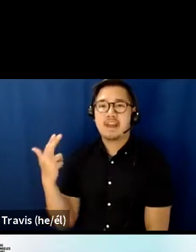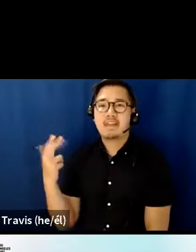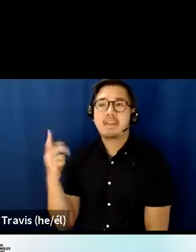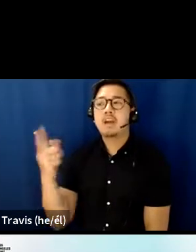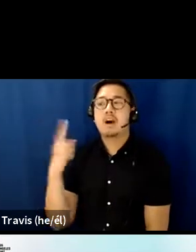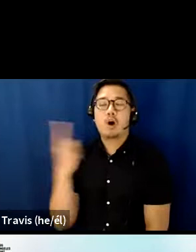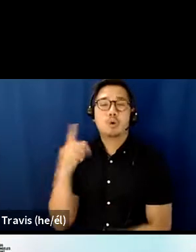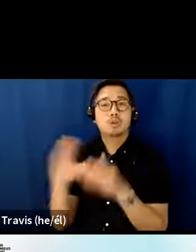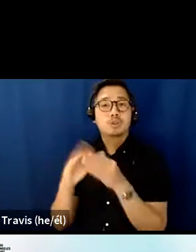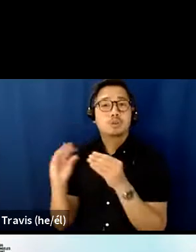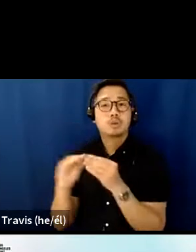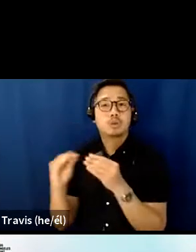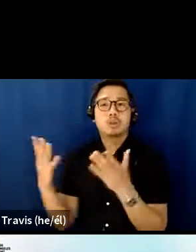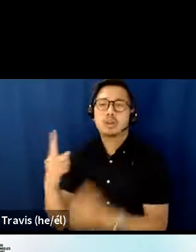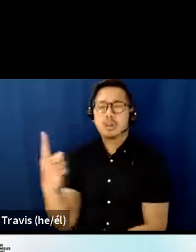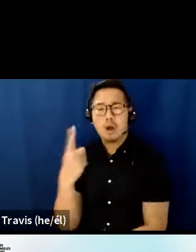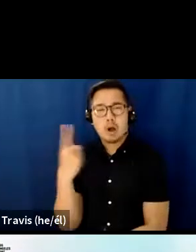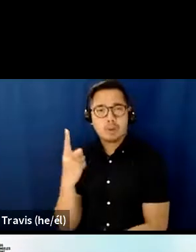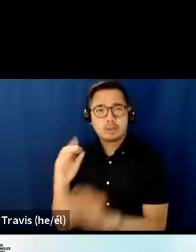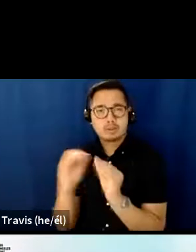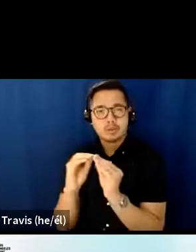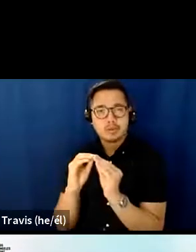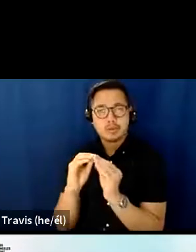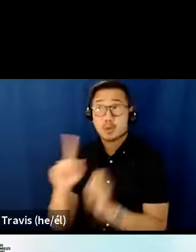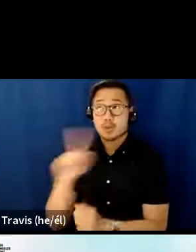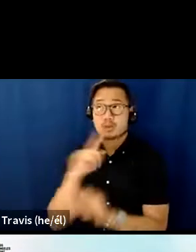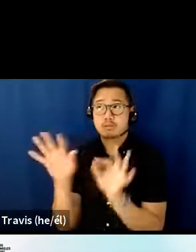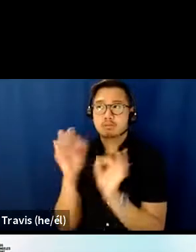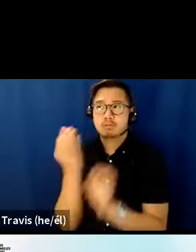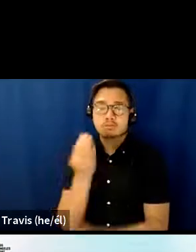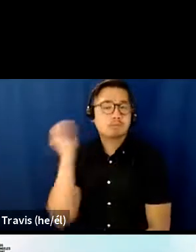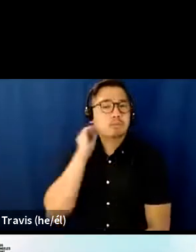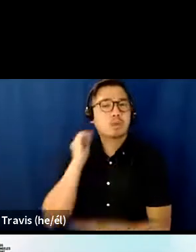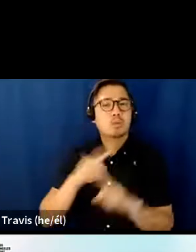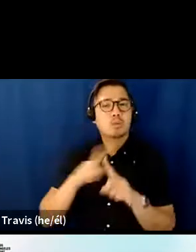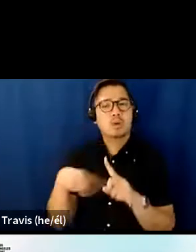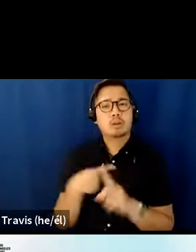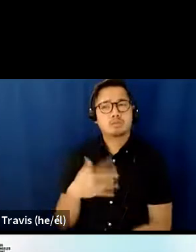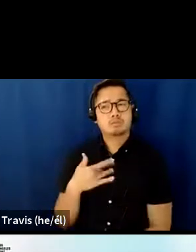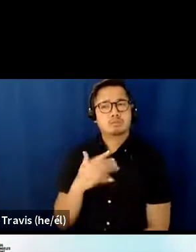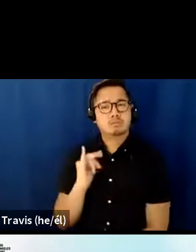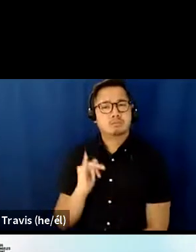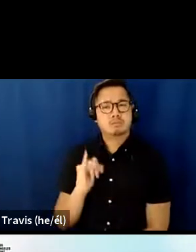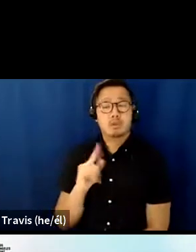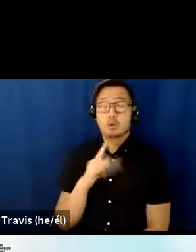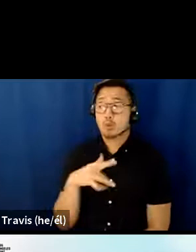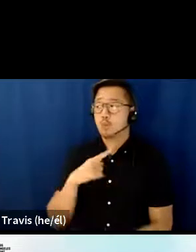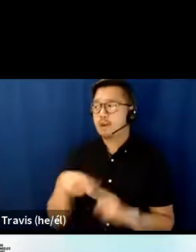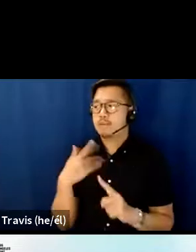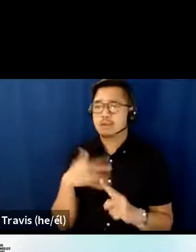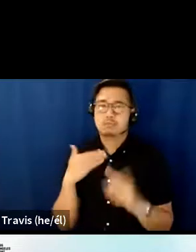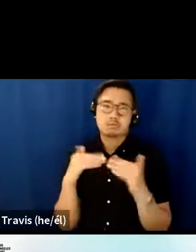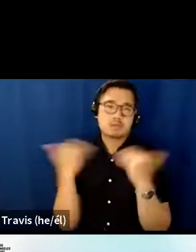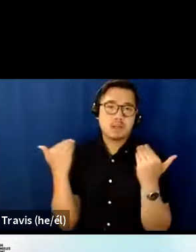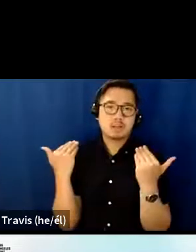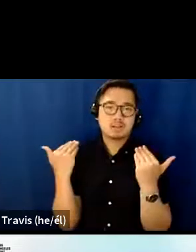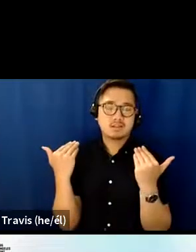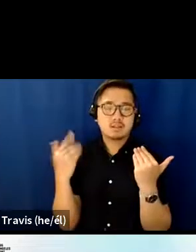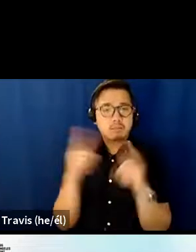says is there's always more. And I keep that in mind when I feel like, you know what, I'm done. There's always